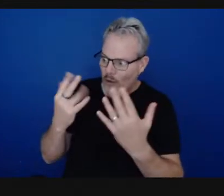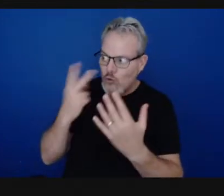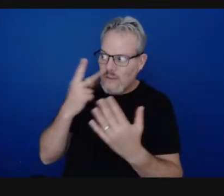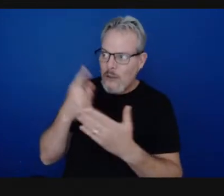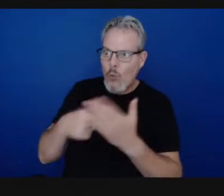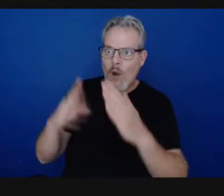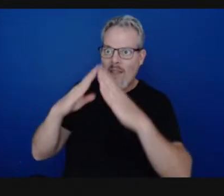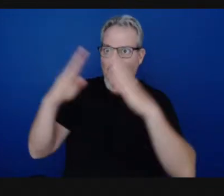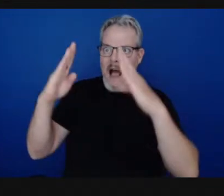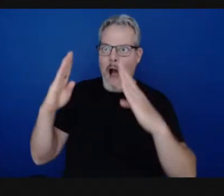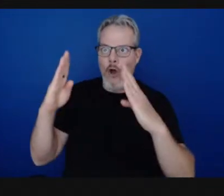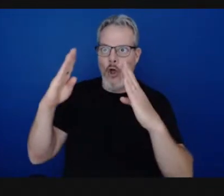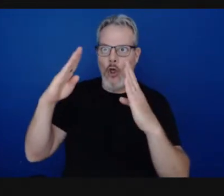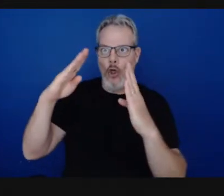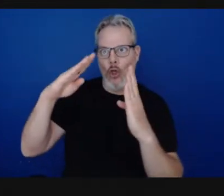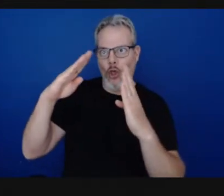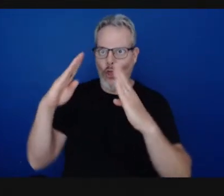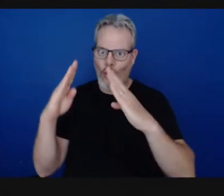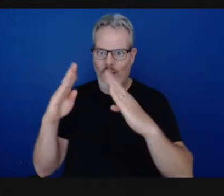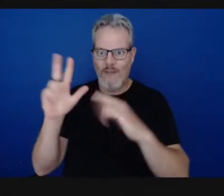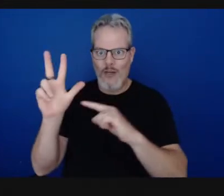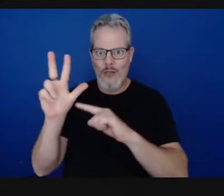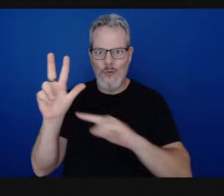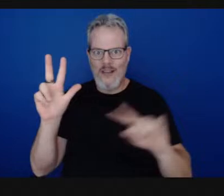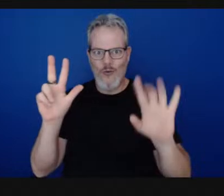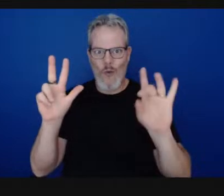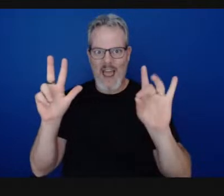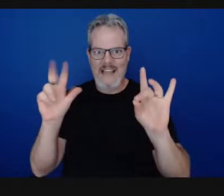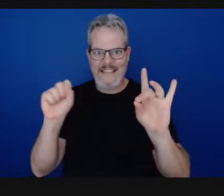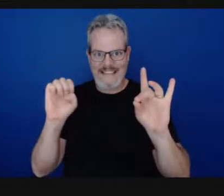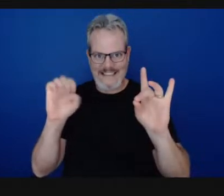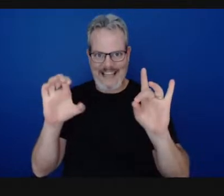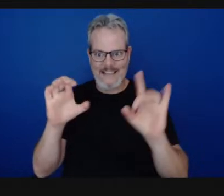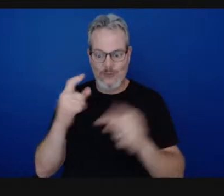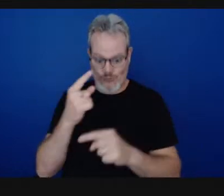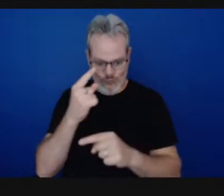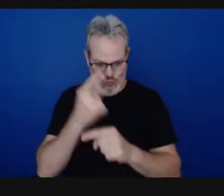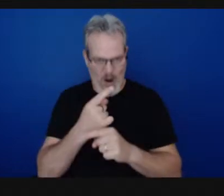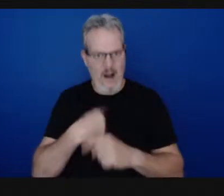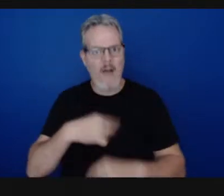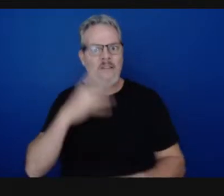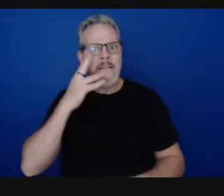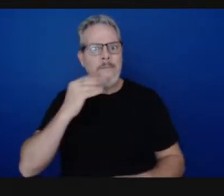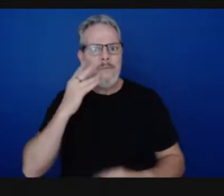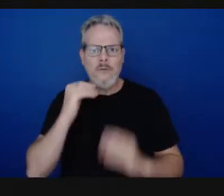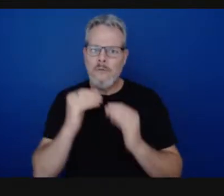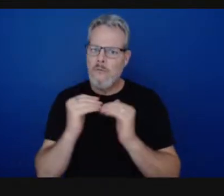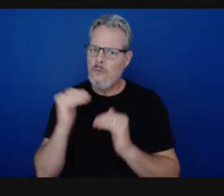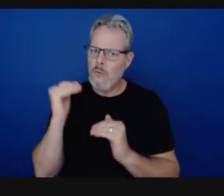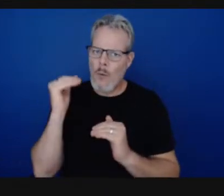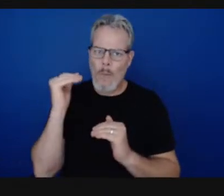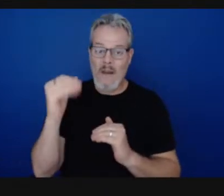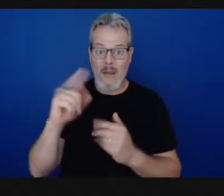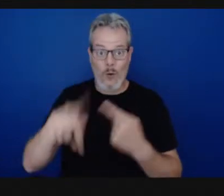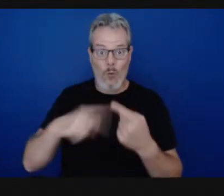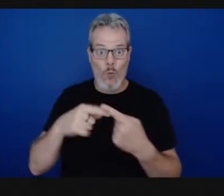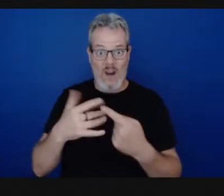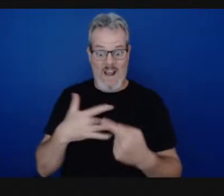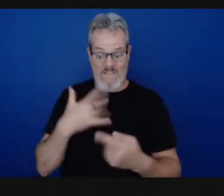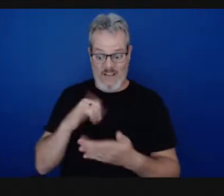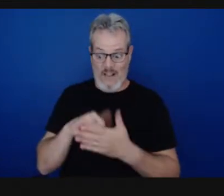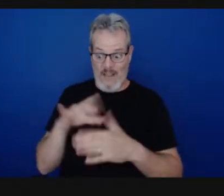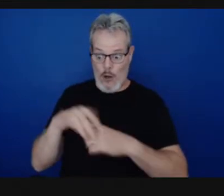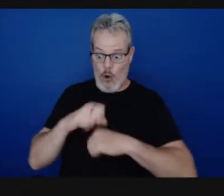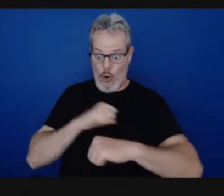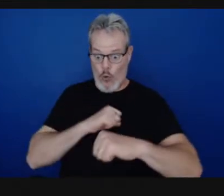that 3 to 8 seconds. Right. And we've been through, like, I've been through so many that I don't like when I feel the earthquake, I don't like,